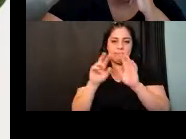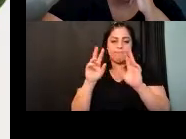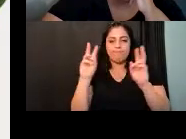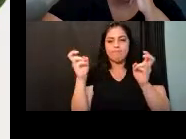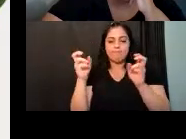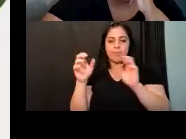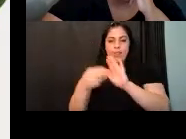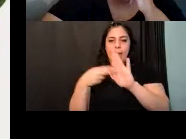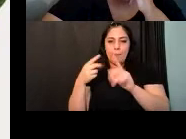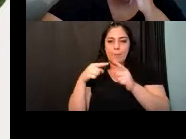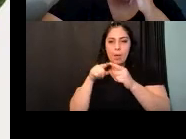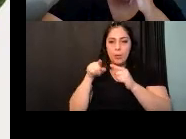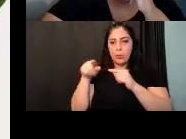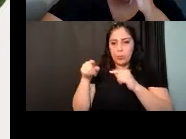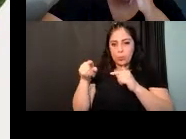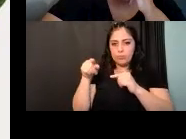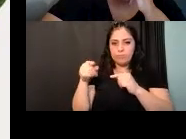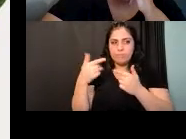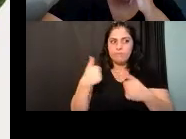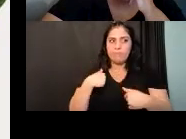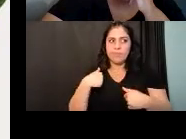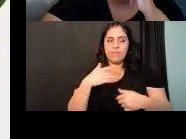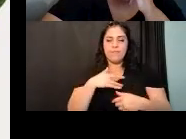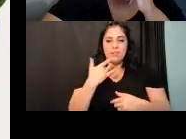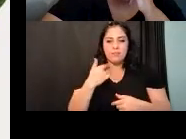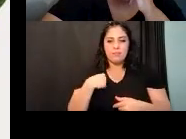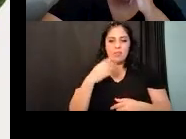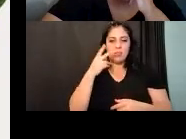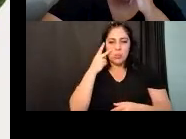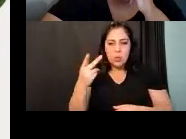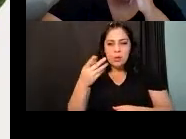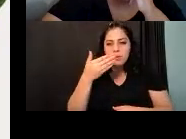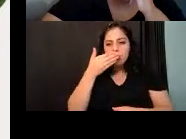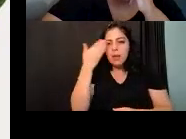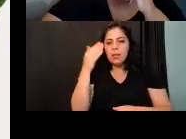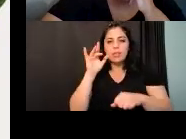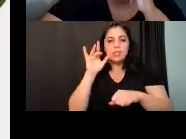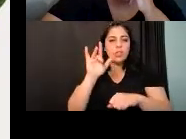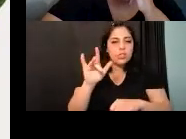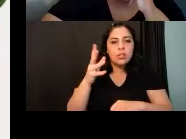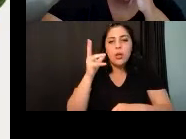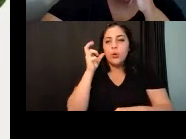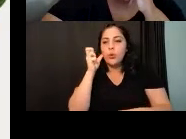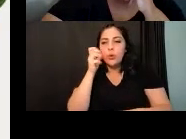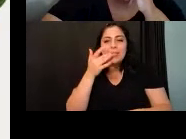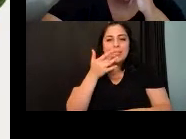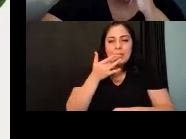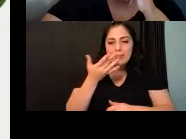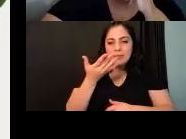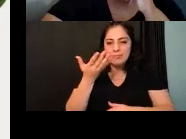you felt. I saw, I smelled, I touched, I heard, I tasted.